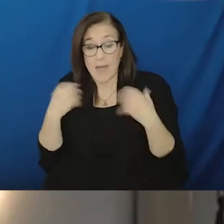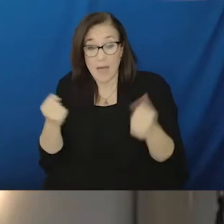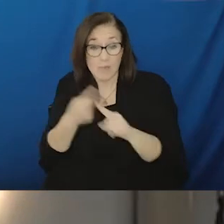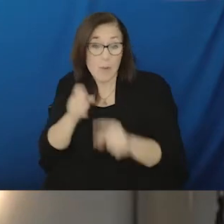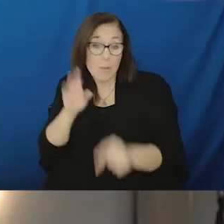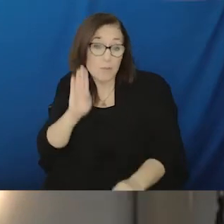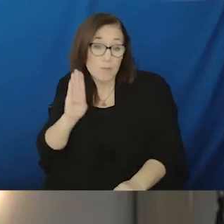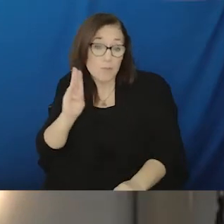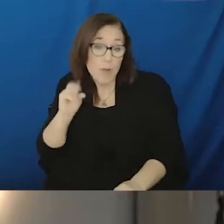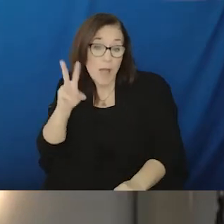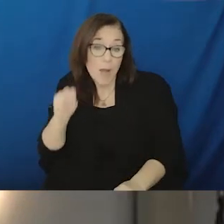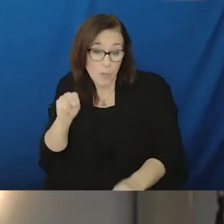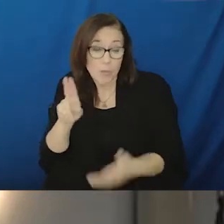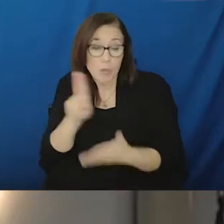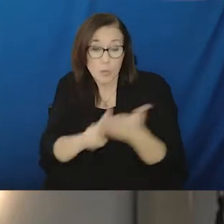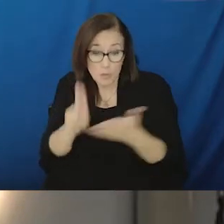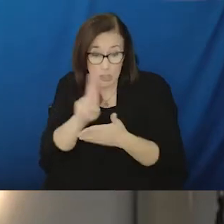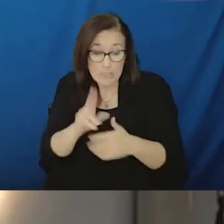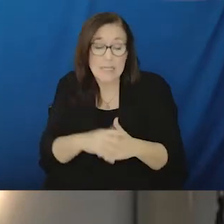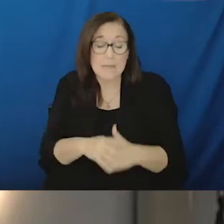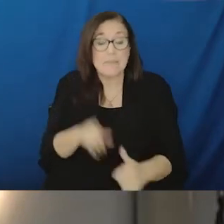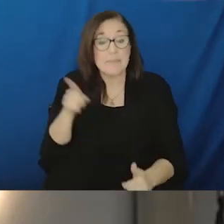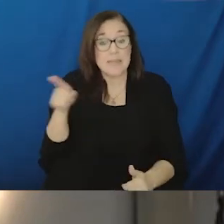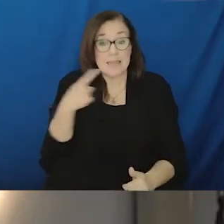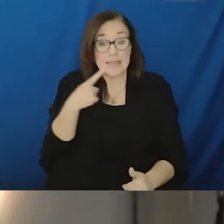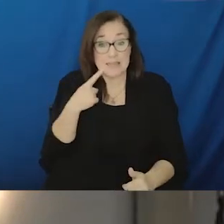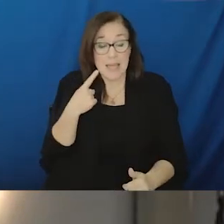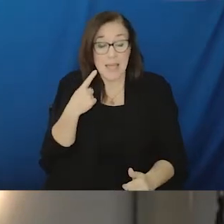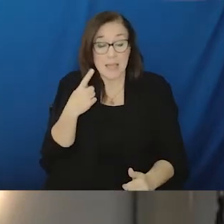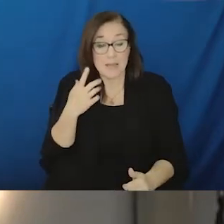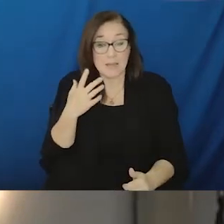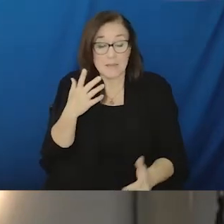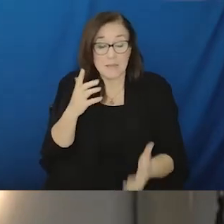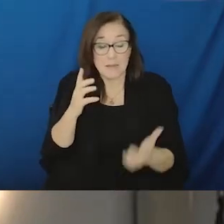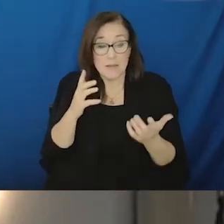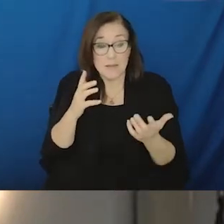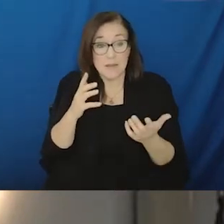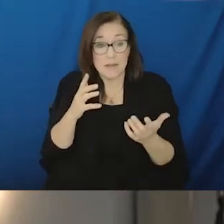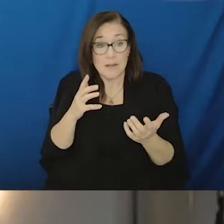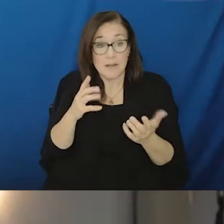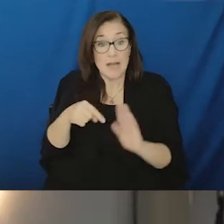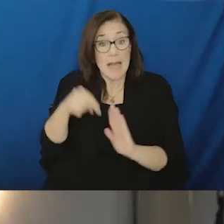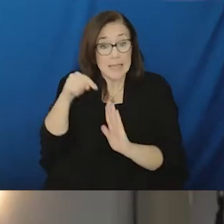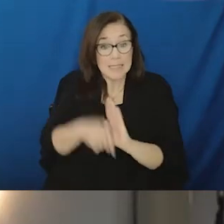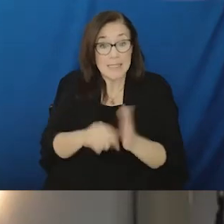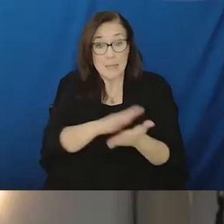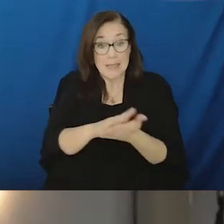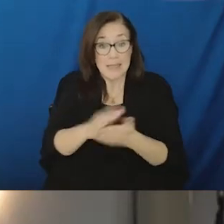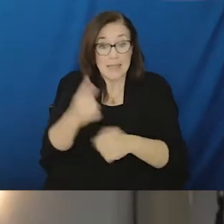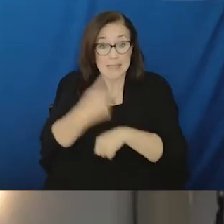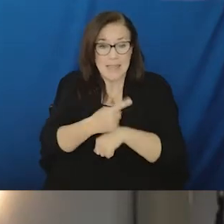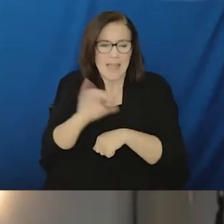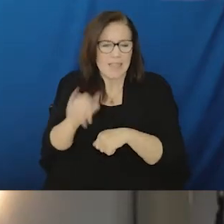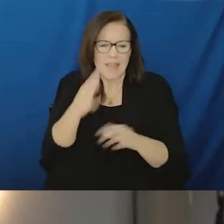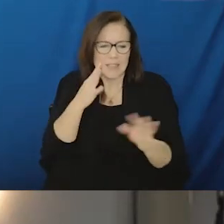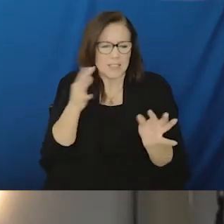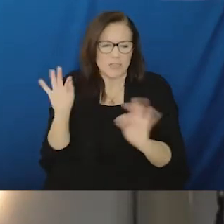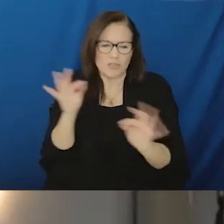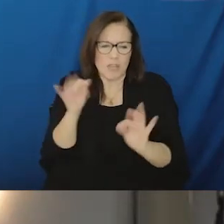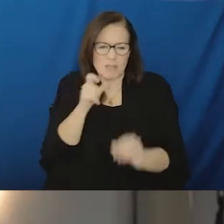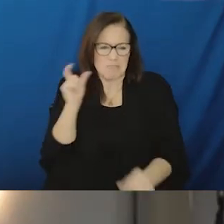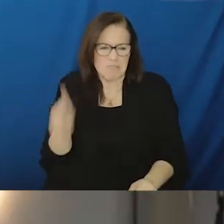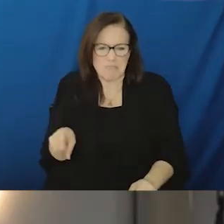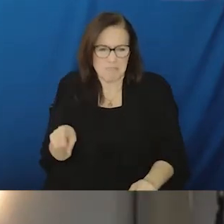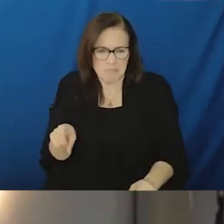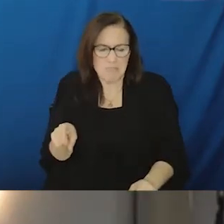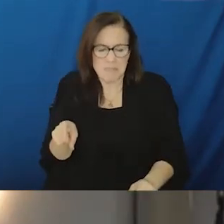specifically said that a deep cleaning day for schools is a distraction, and that we now know that